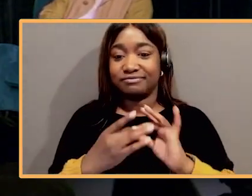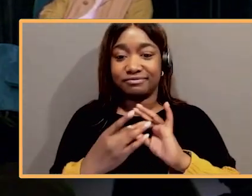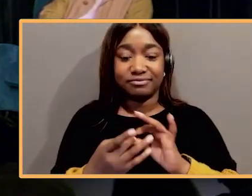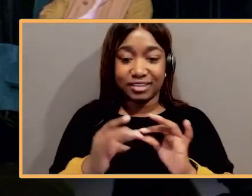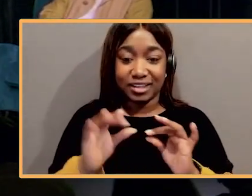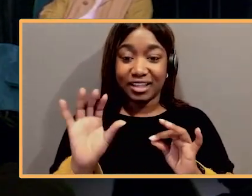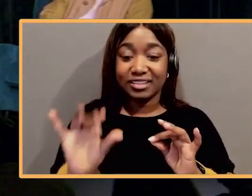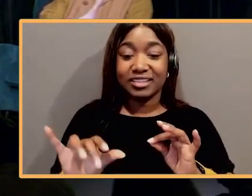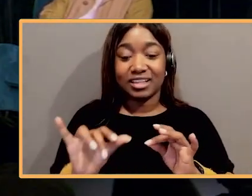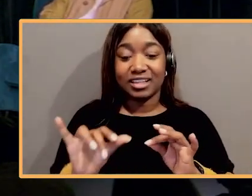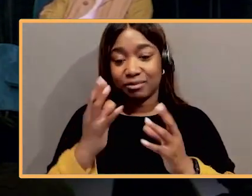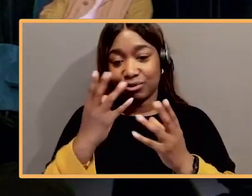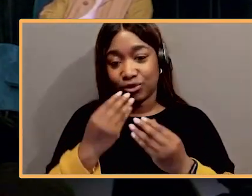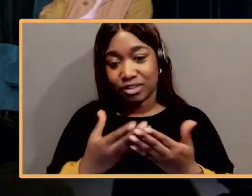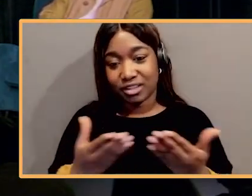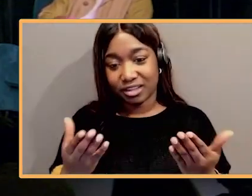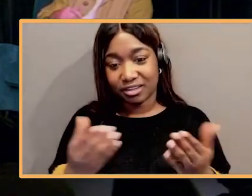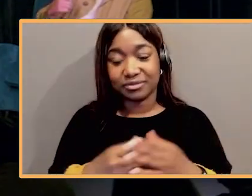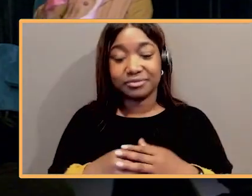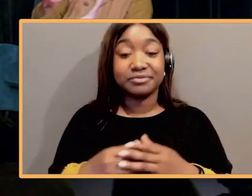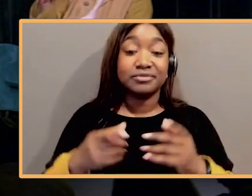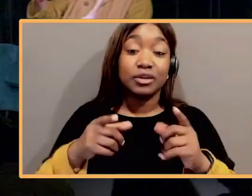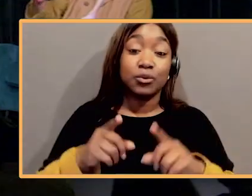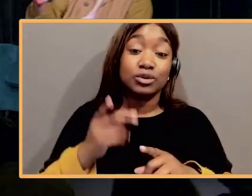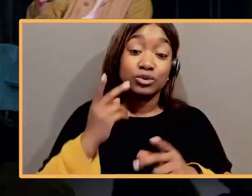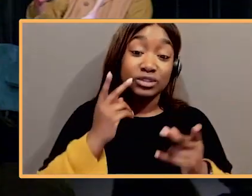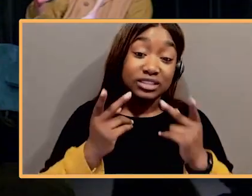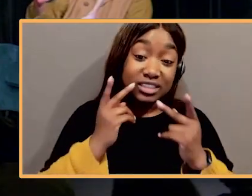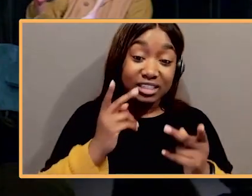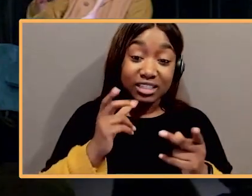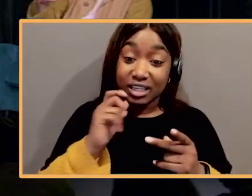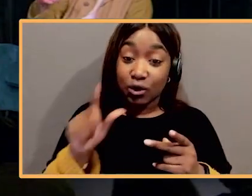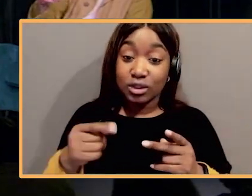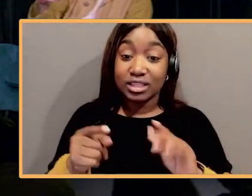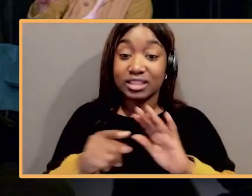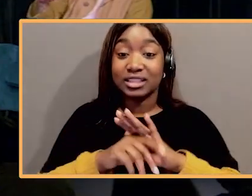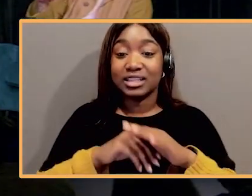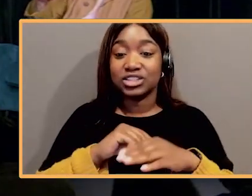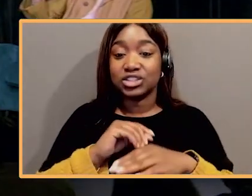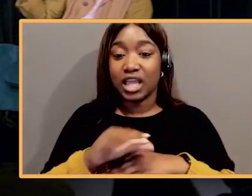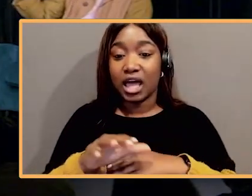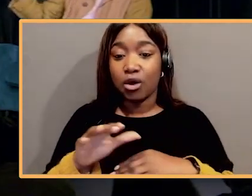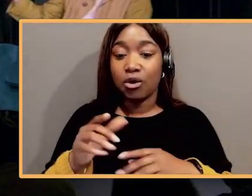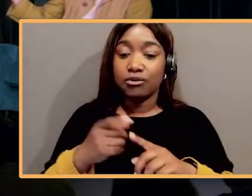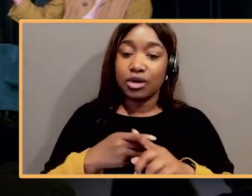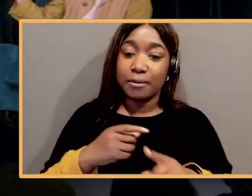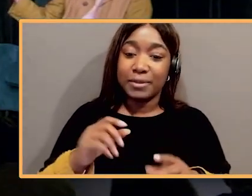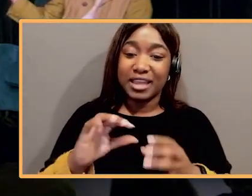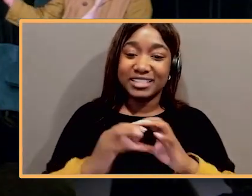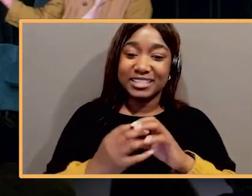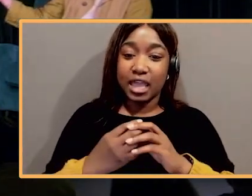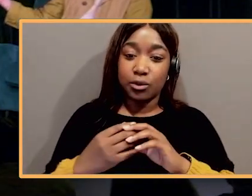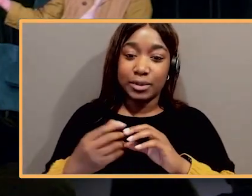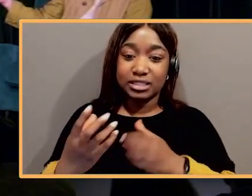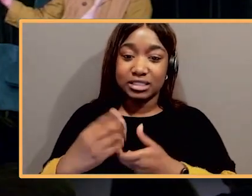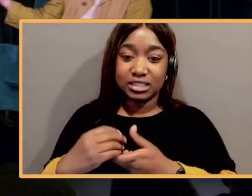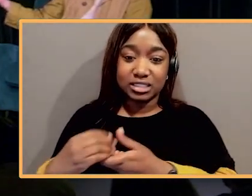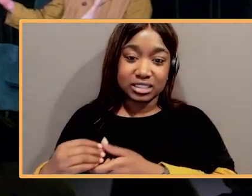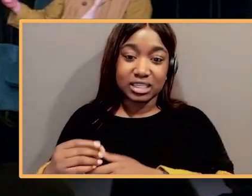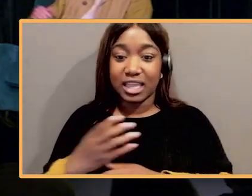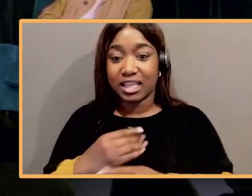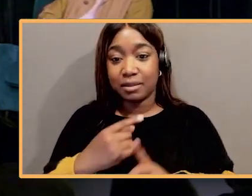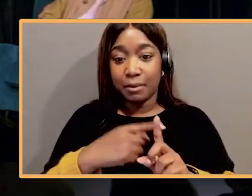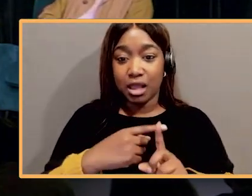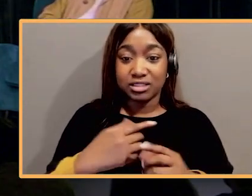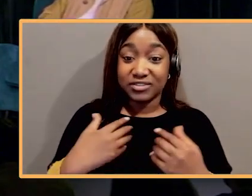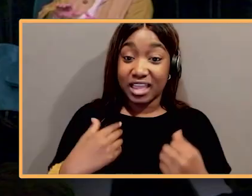Absolutely, it's a beautiful thing. And then when you start to see not only the shadow side of your entanglements, but the positive, healthy